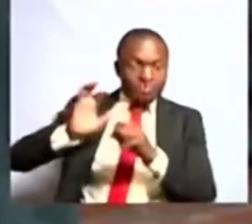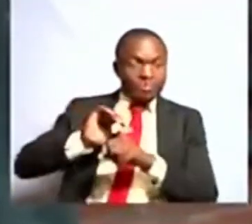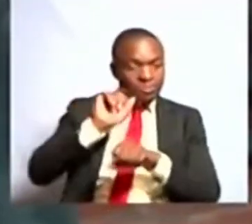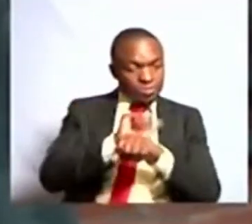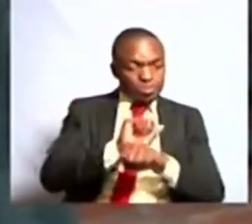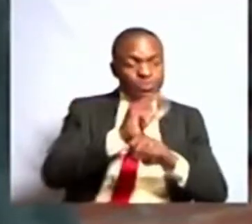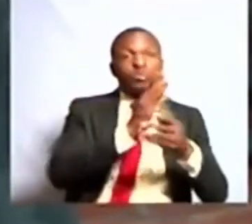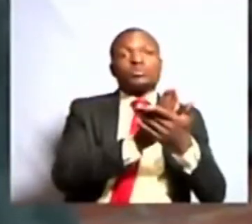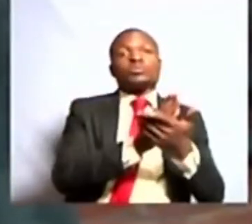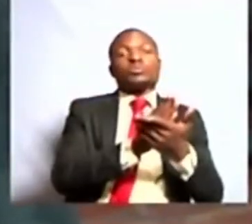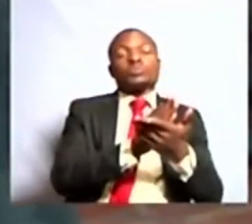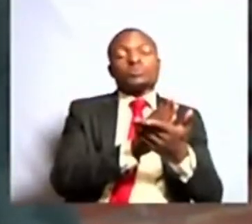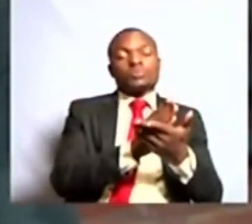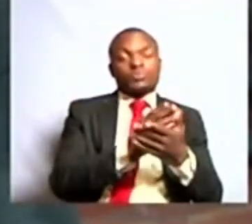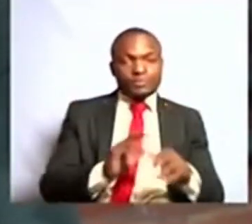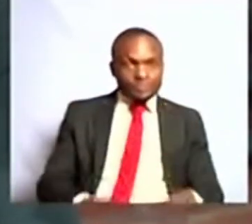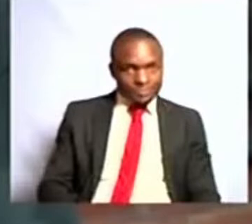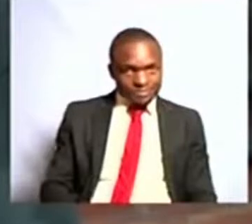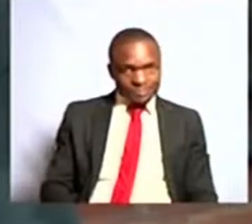had stalled,